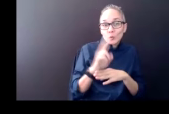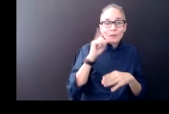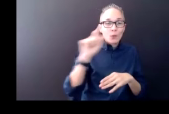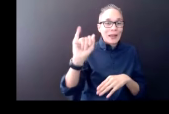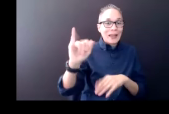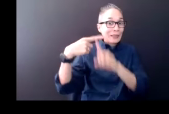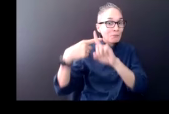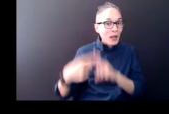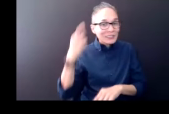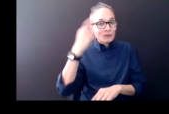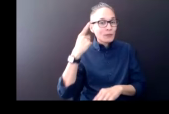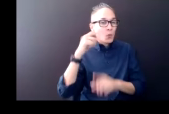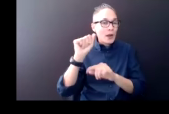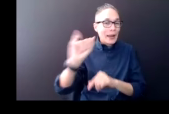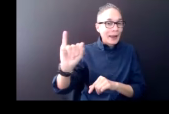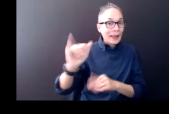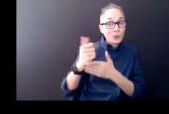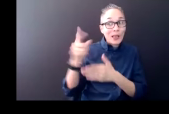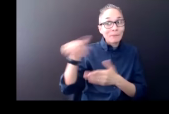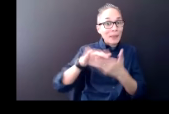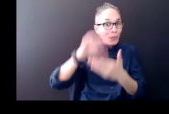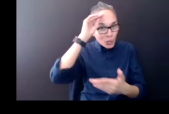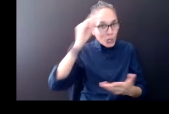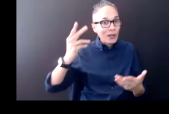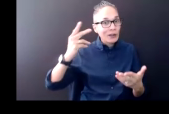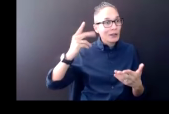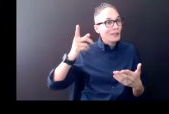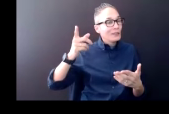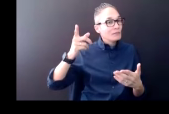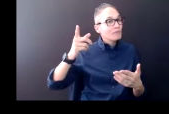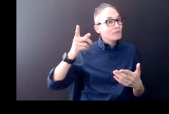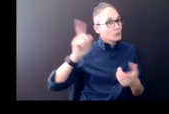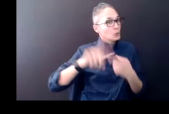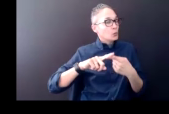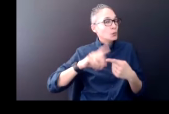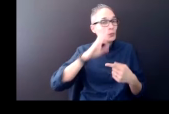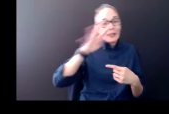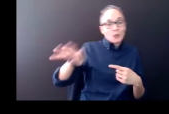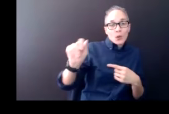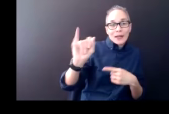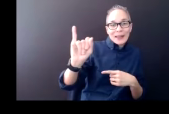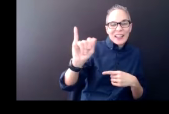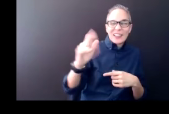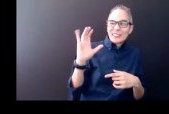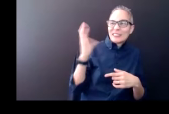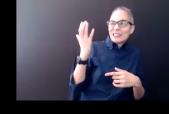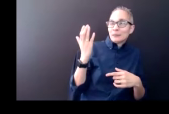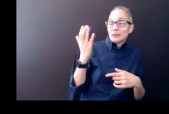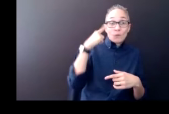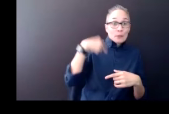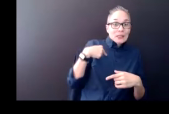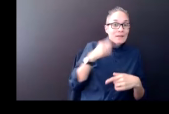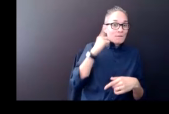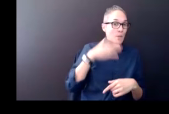AI, because AI to help them learn. And I really believe to ignore AI, to me, seems, for at least for